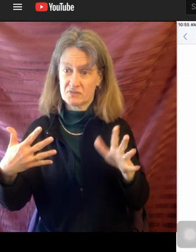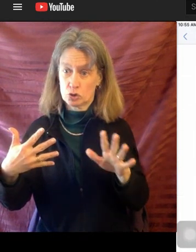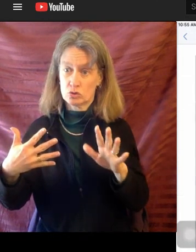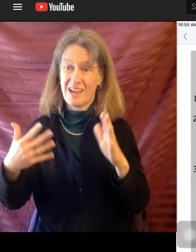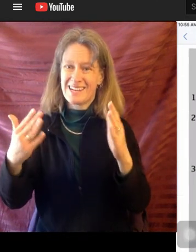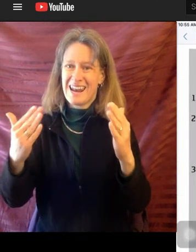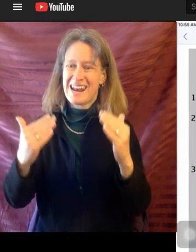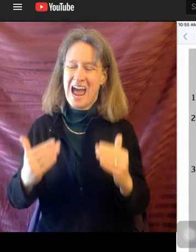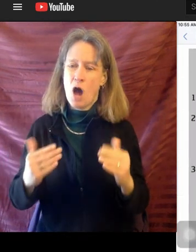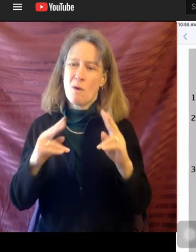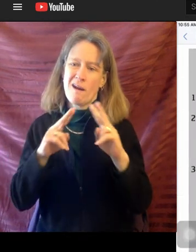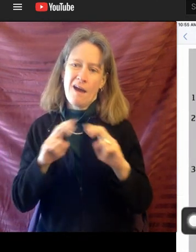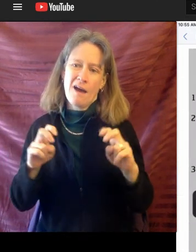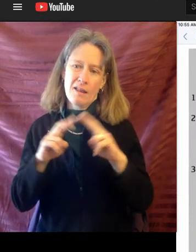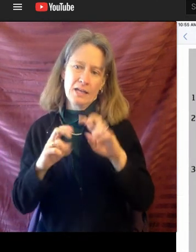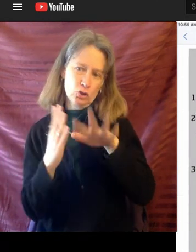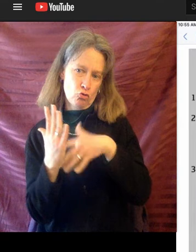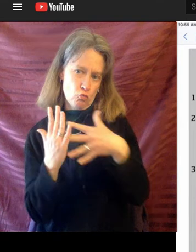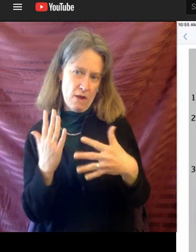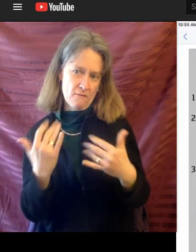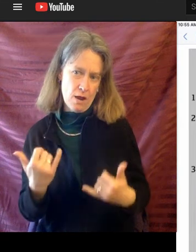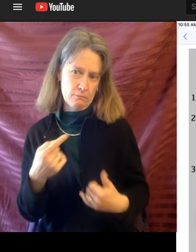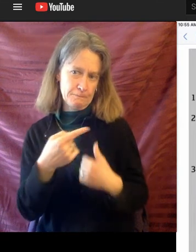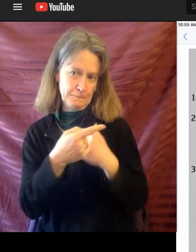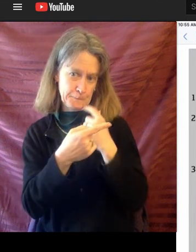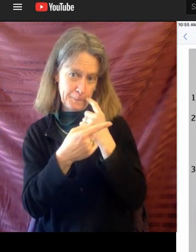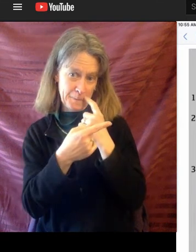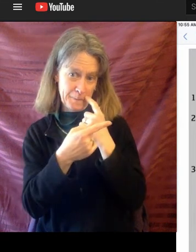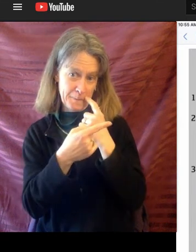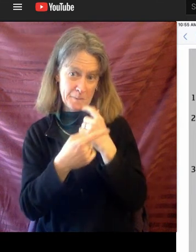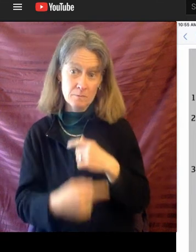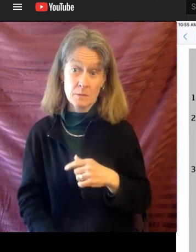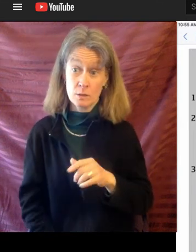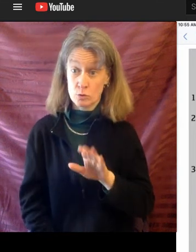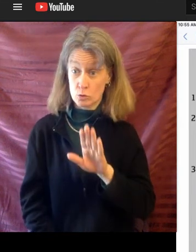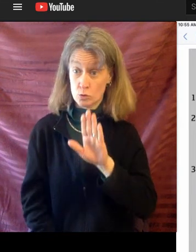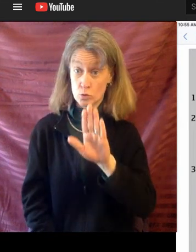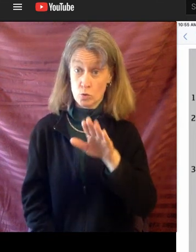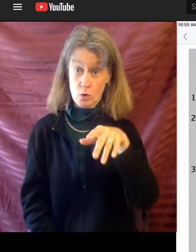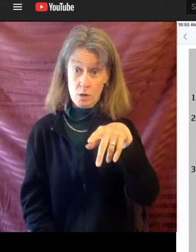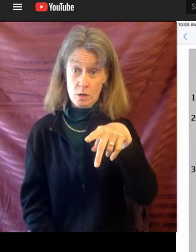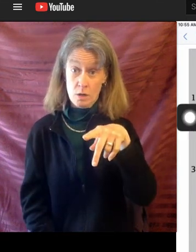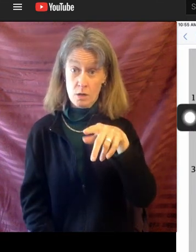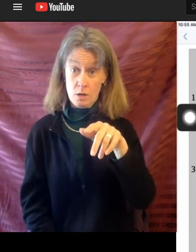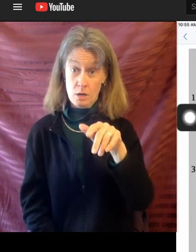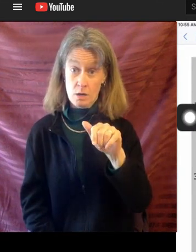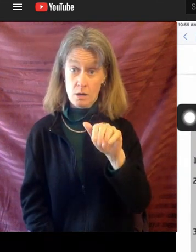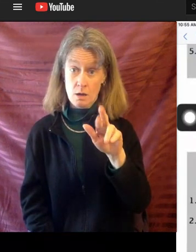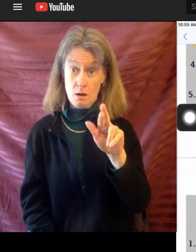Graph analysis. Does your parabola open up or down?